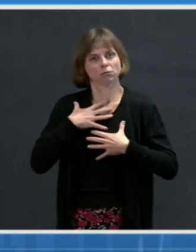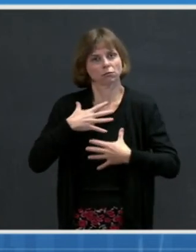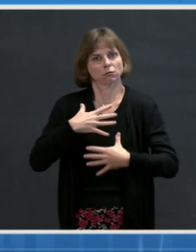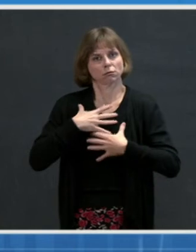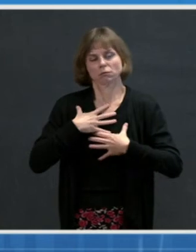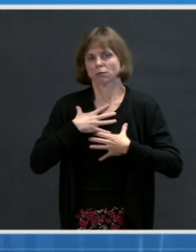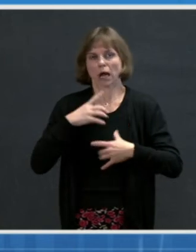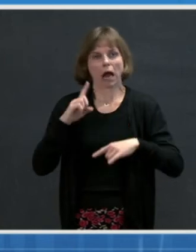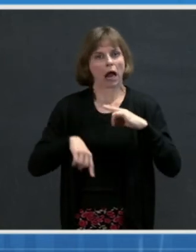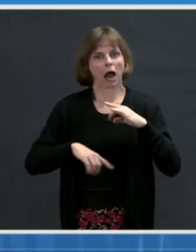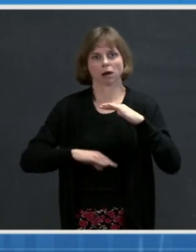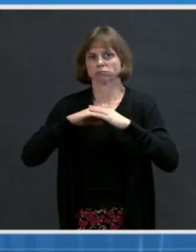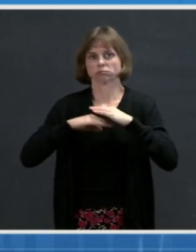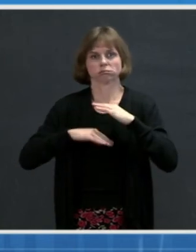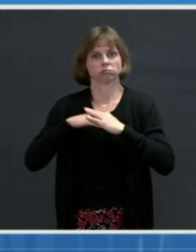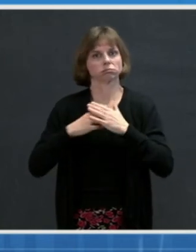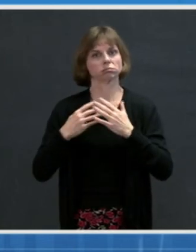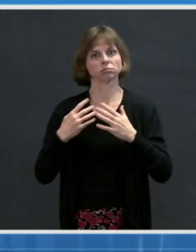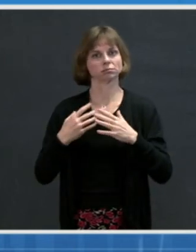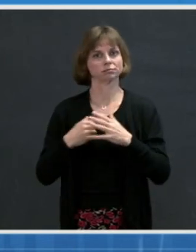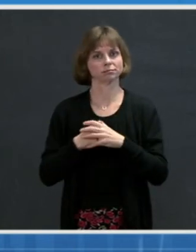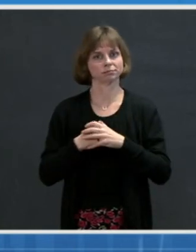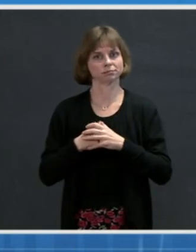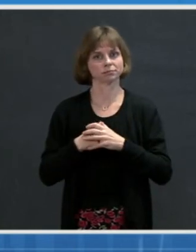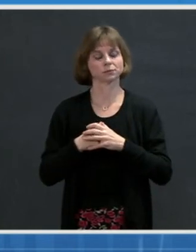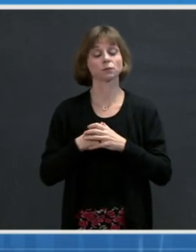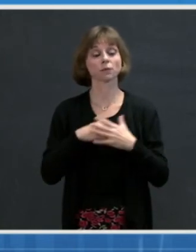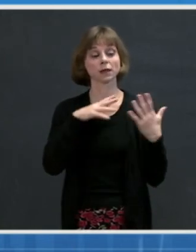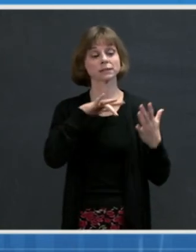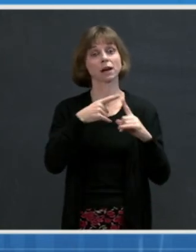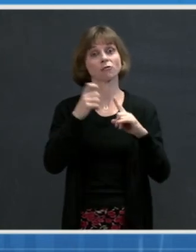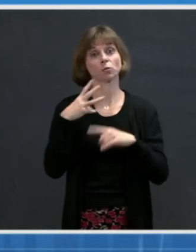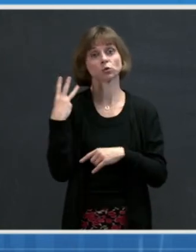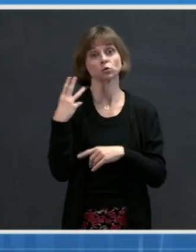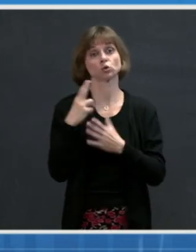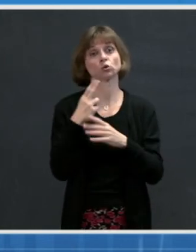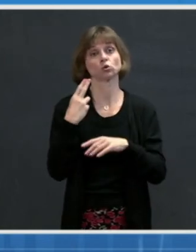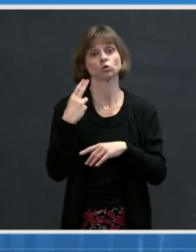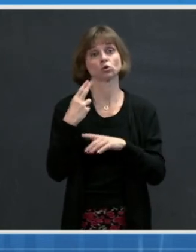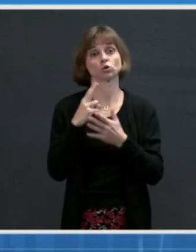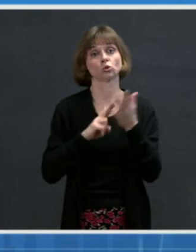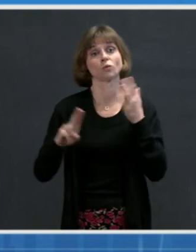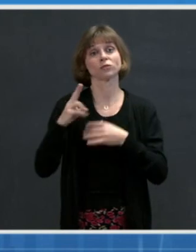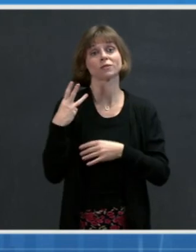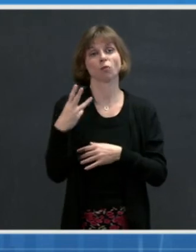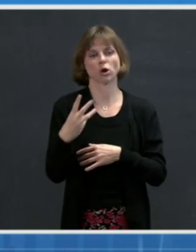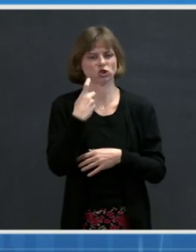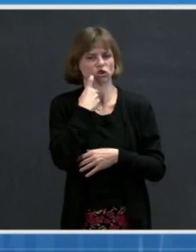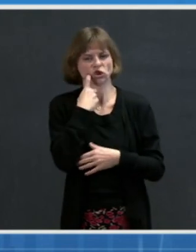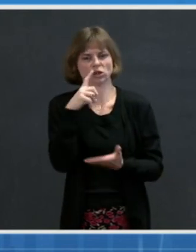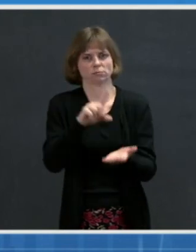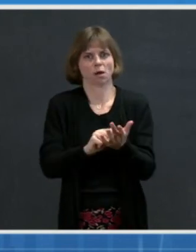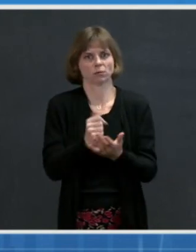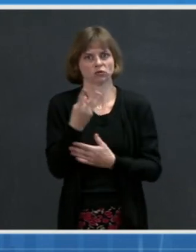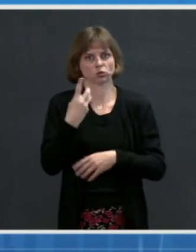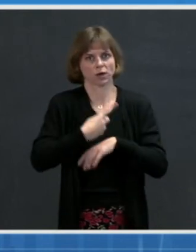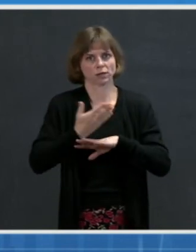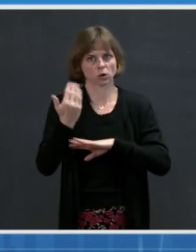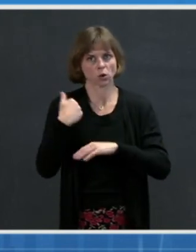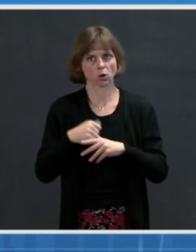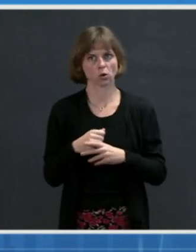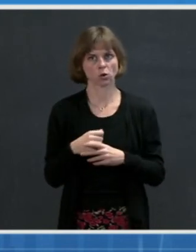most recently, in a study from the University of Washington that appeared just a few days ago, it was found